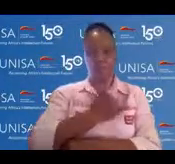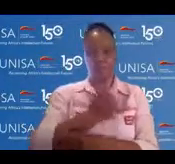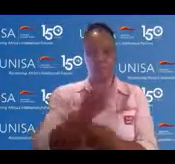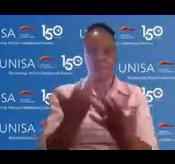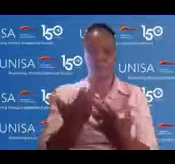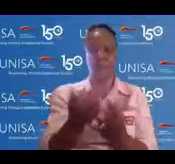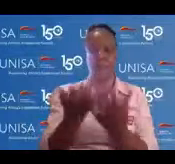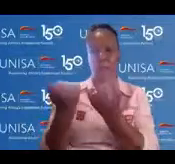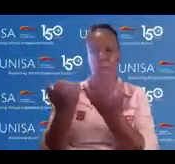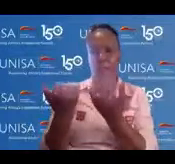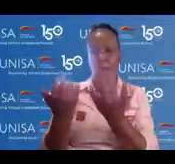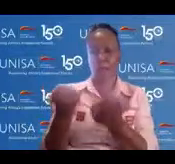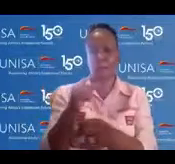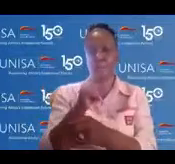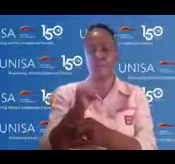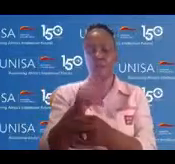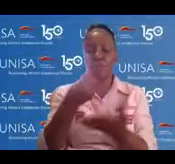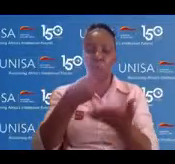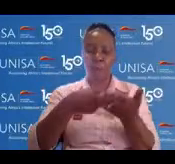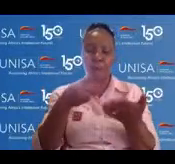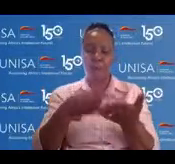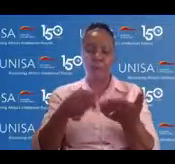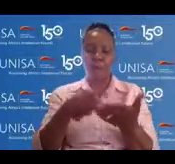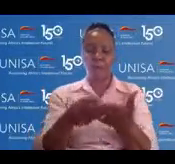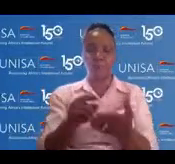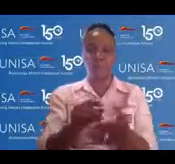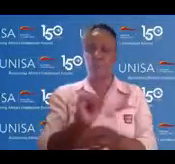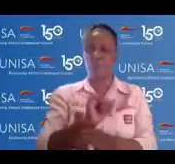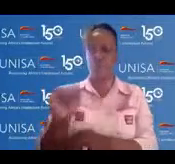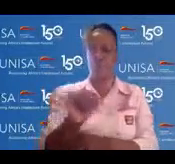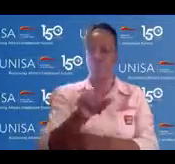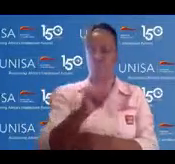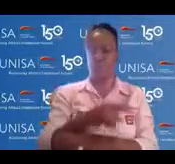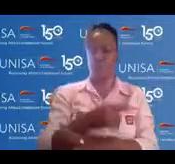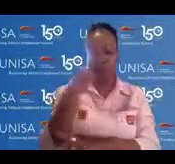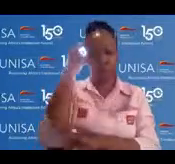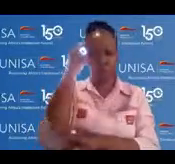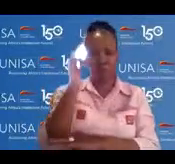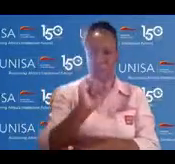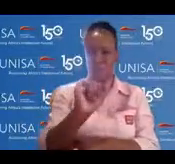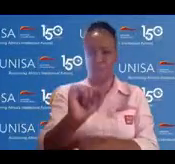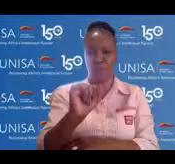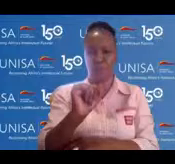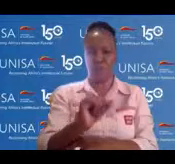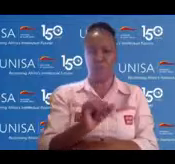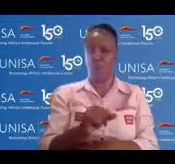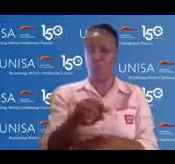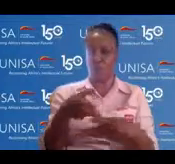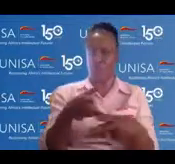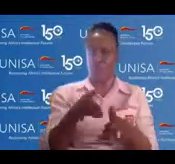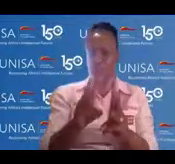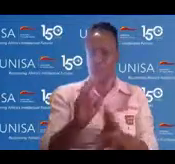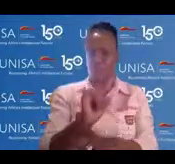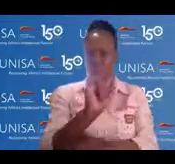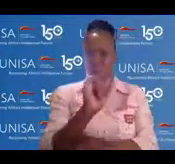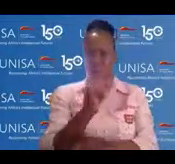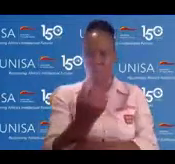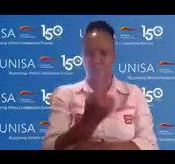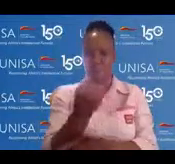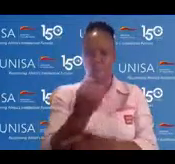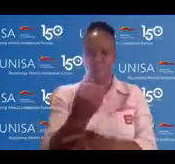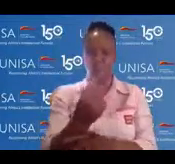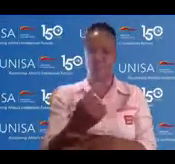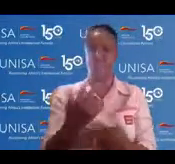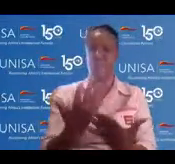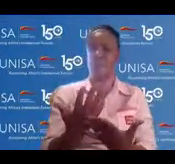get marks. That's not your thoughts. That's not your uniqueness that we saw in that word cloud coming up.